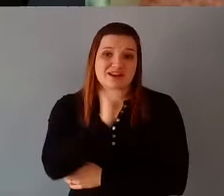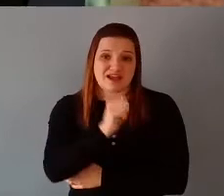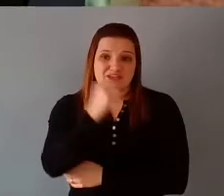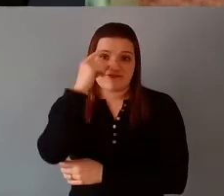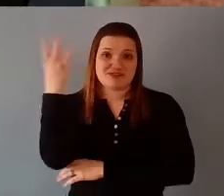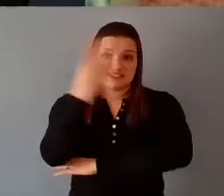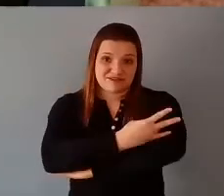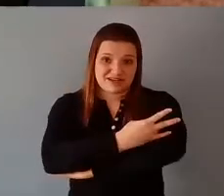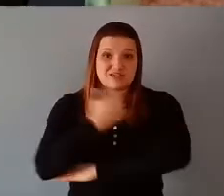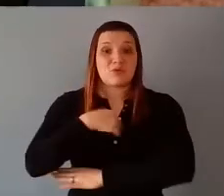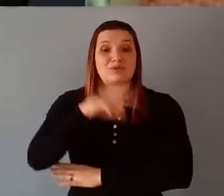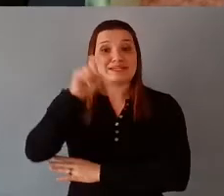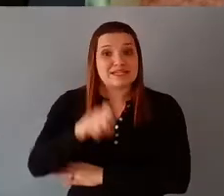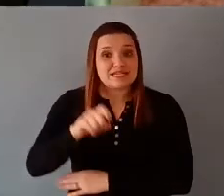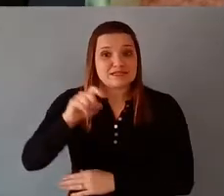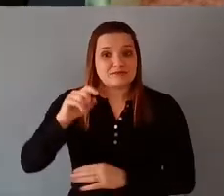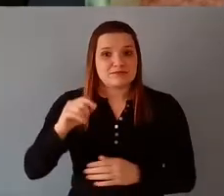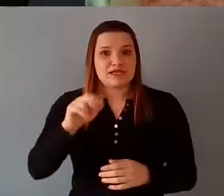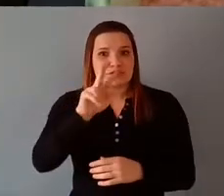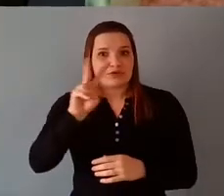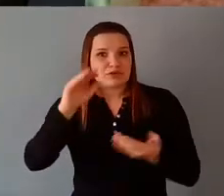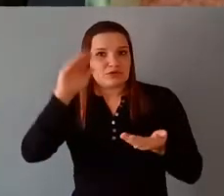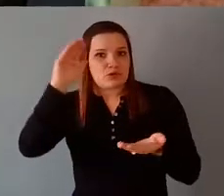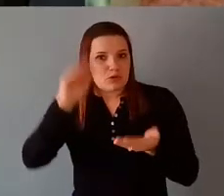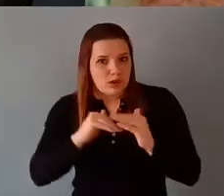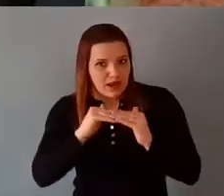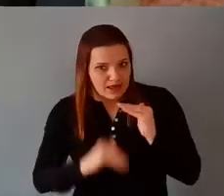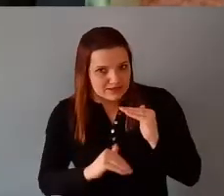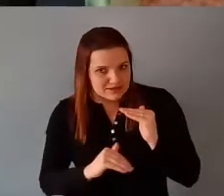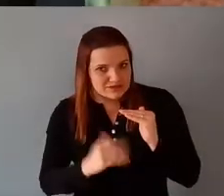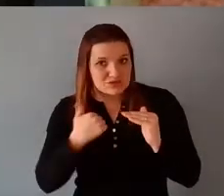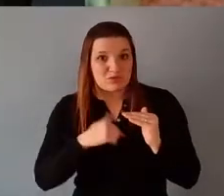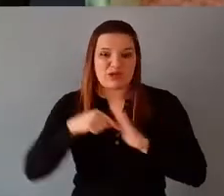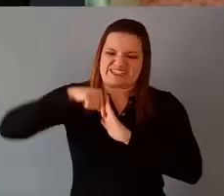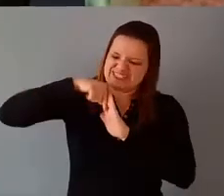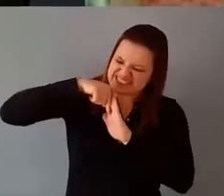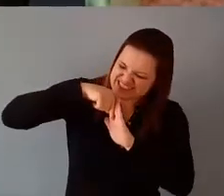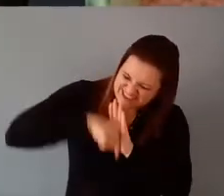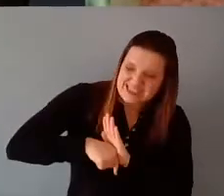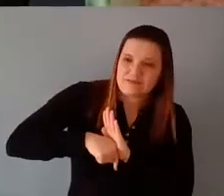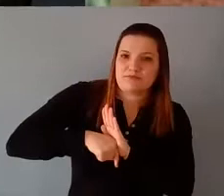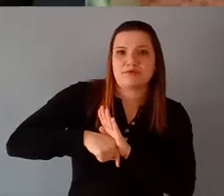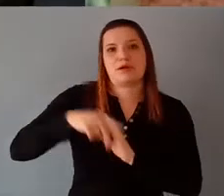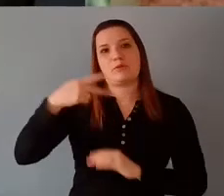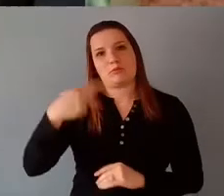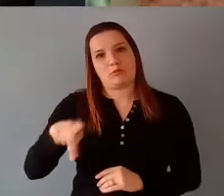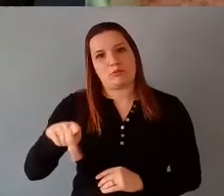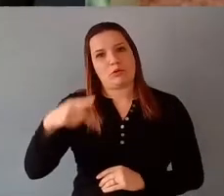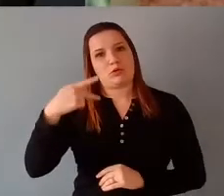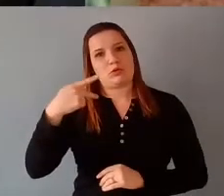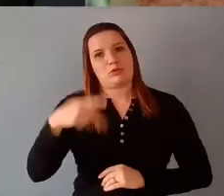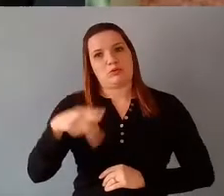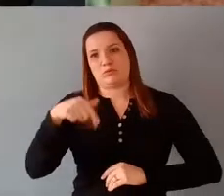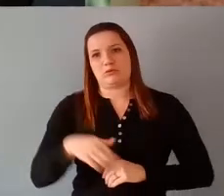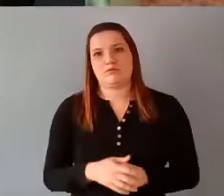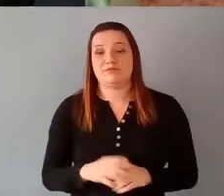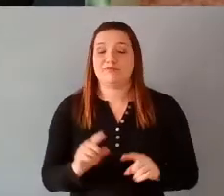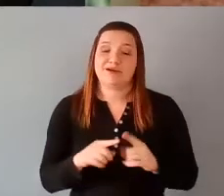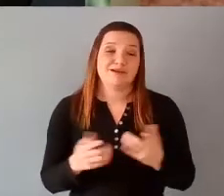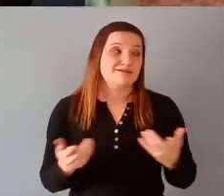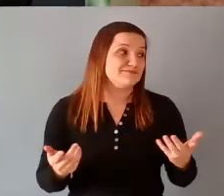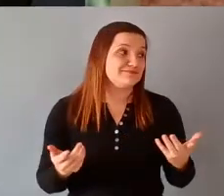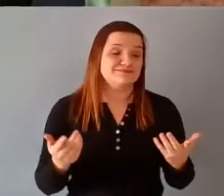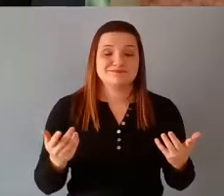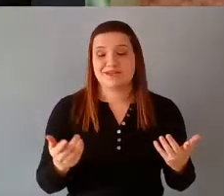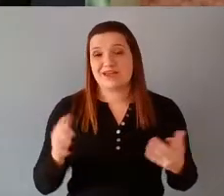So we are deep, deep purple right now, but I guess we're in great company. 55 of